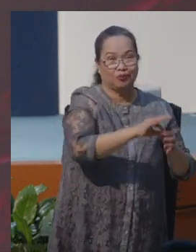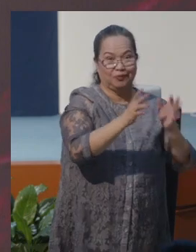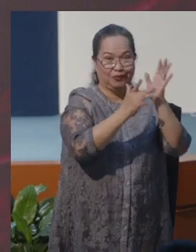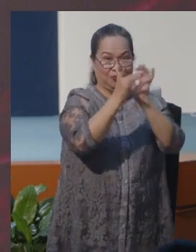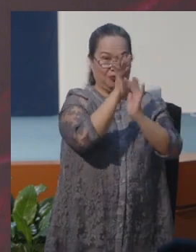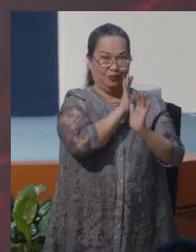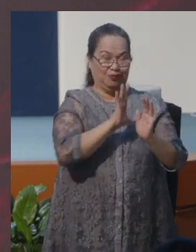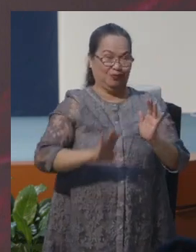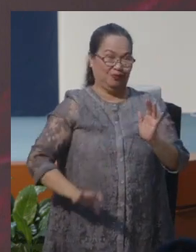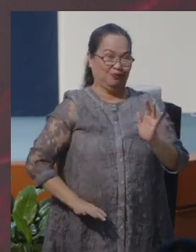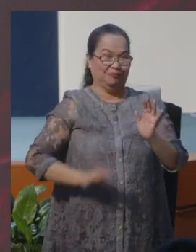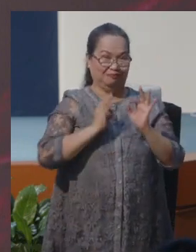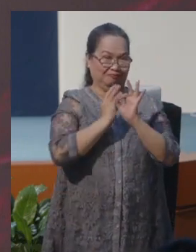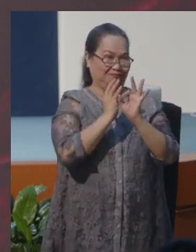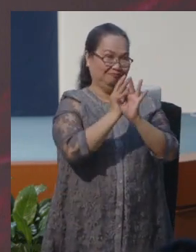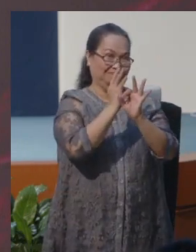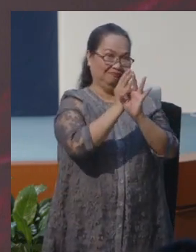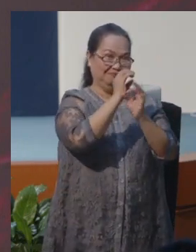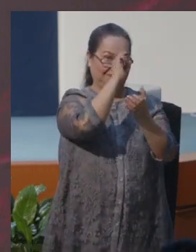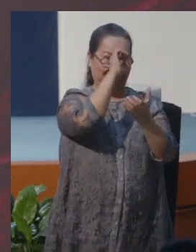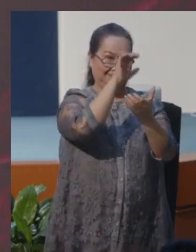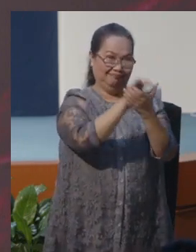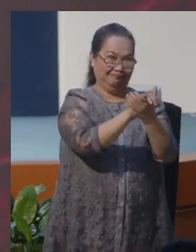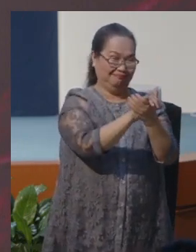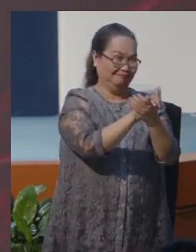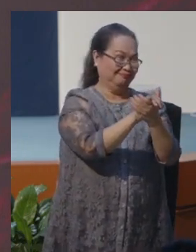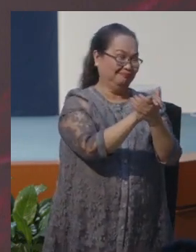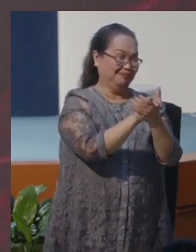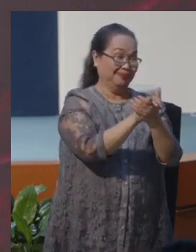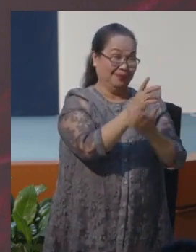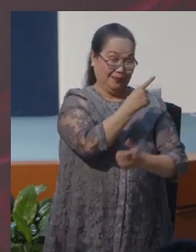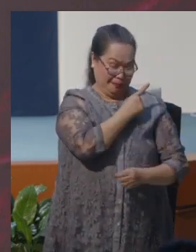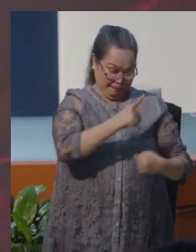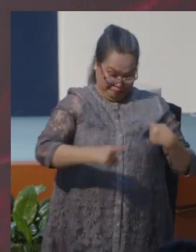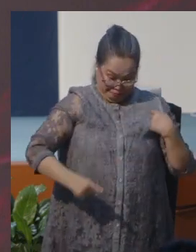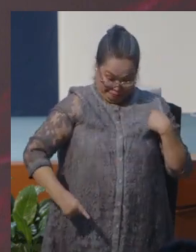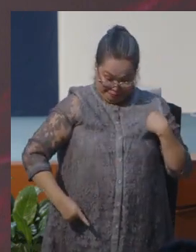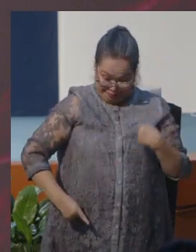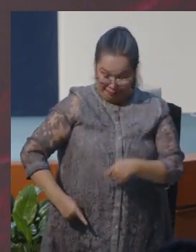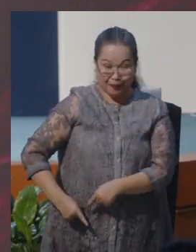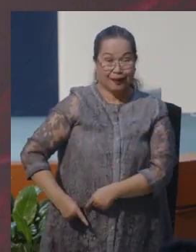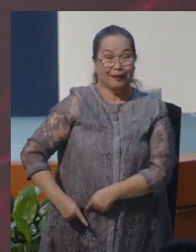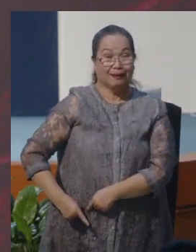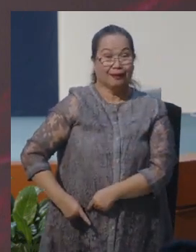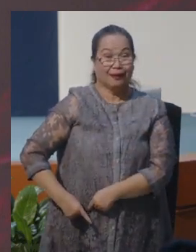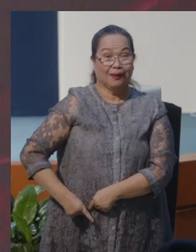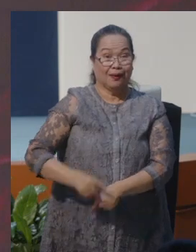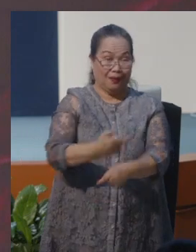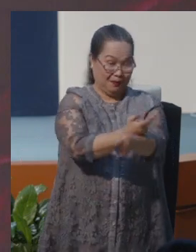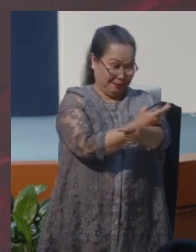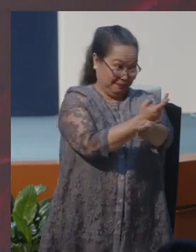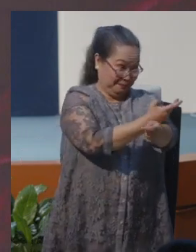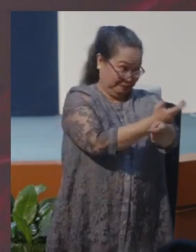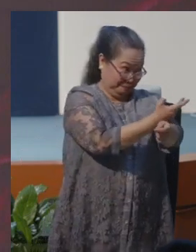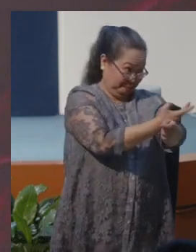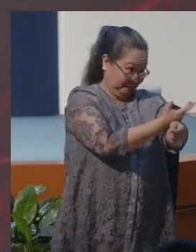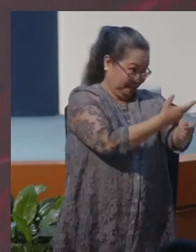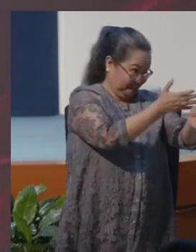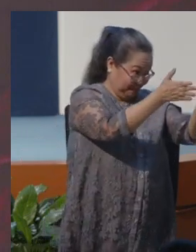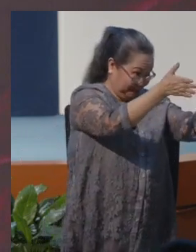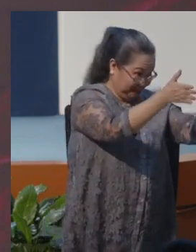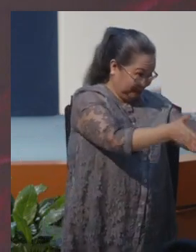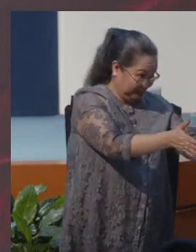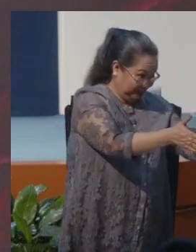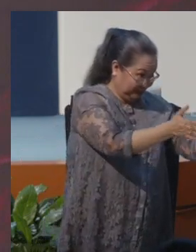of a faithful believer. David went from being a lowly shepherd to delivering Israel from